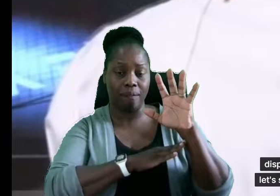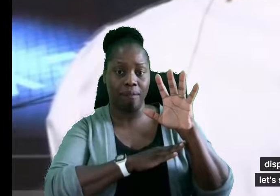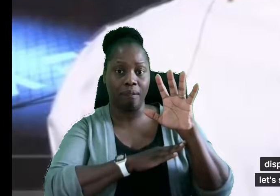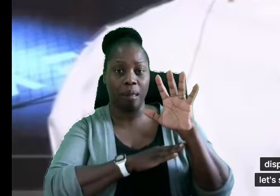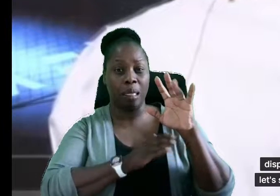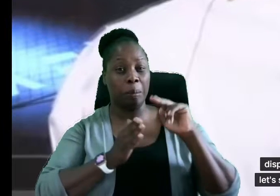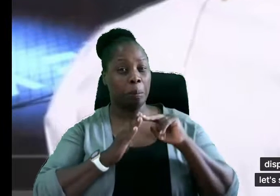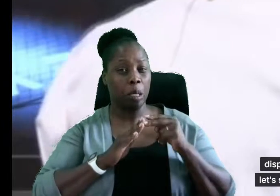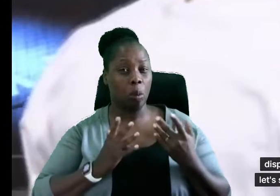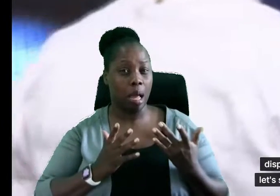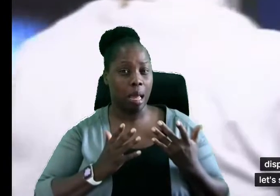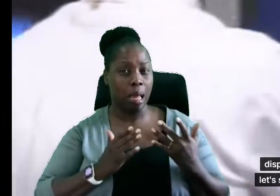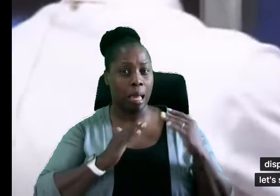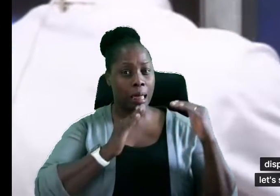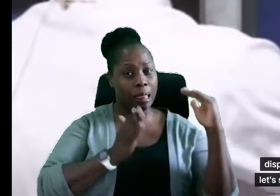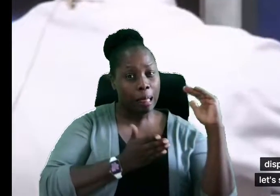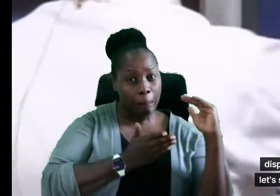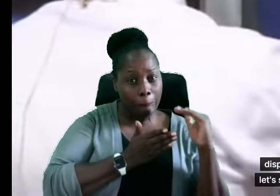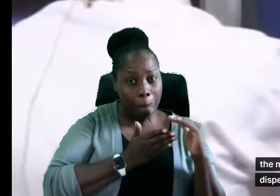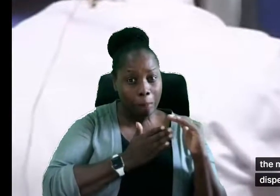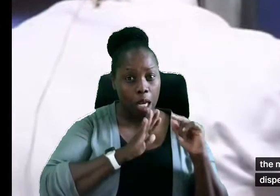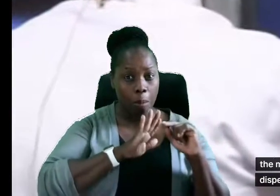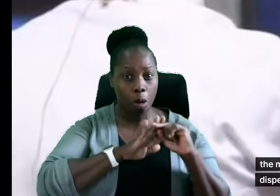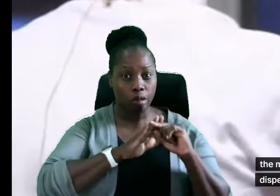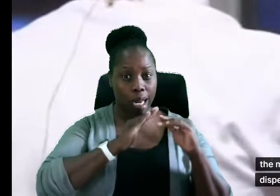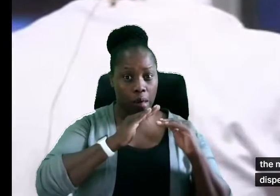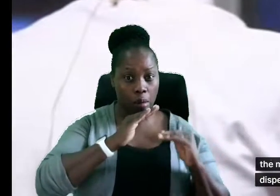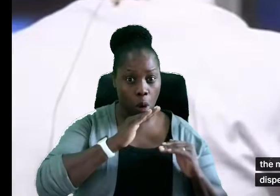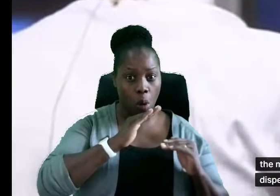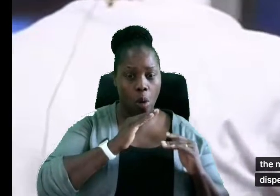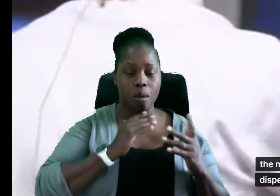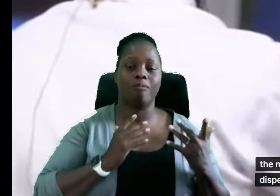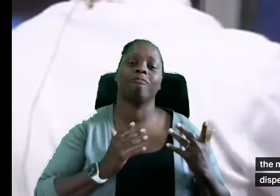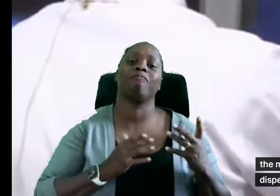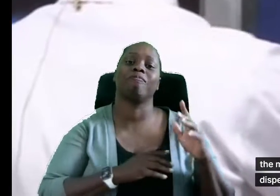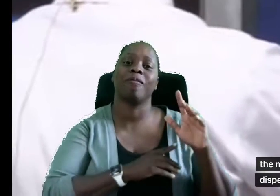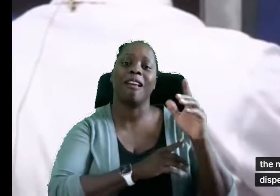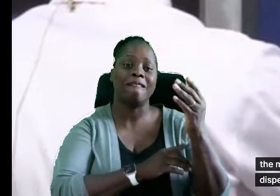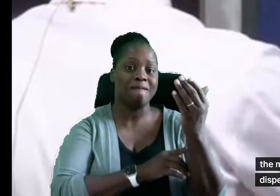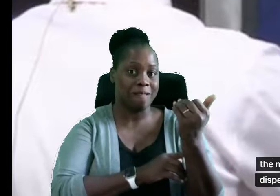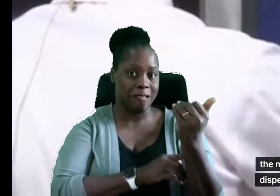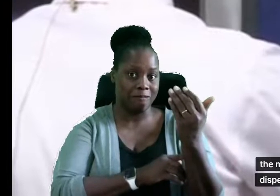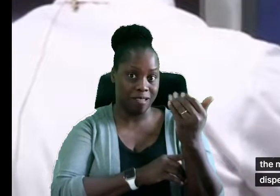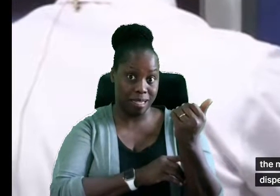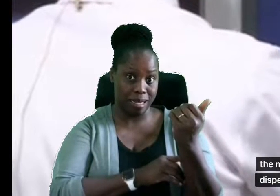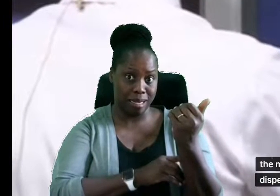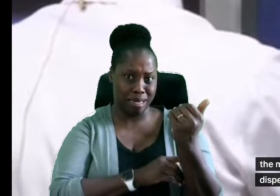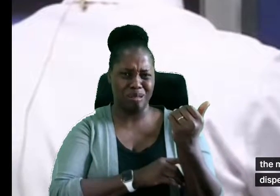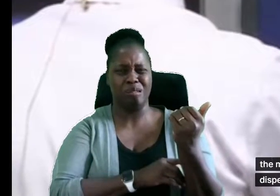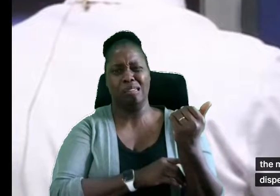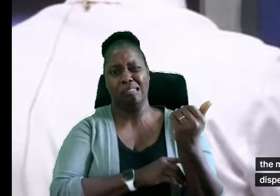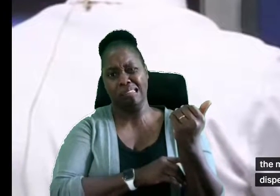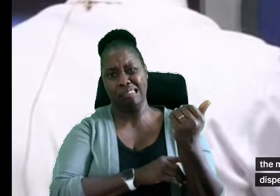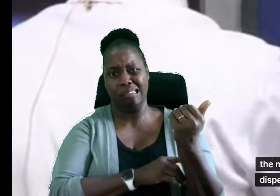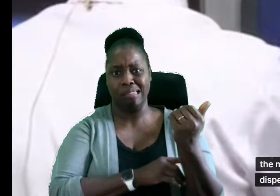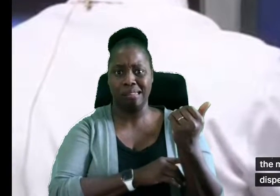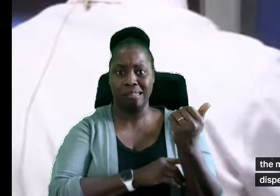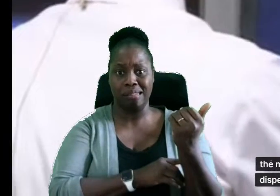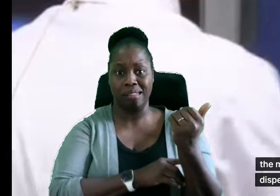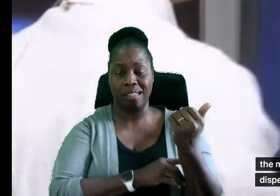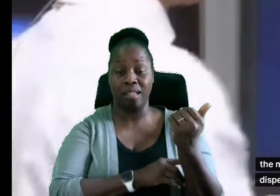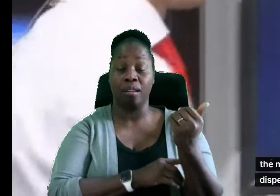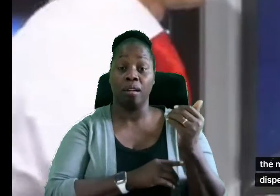95, that would mean that the minimum grade was a